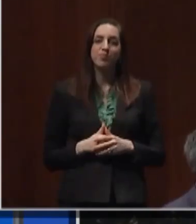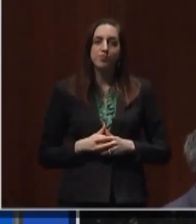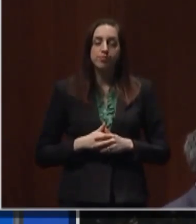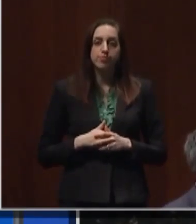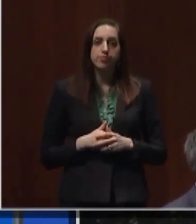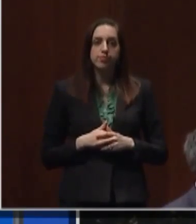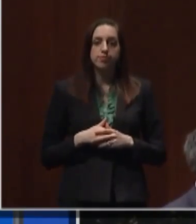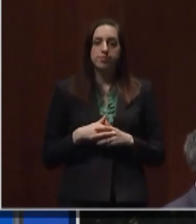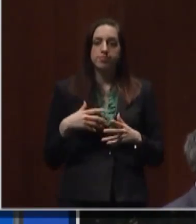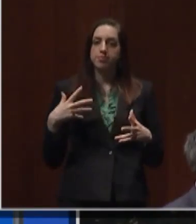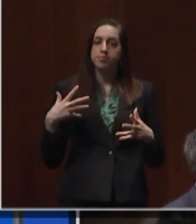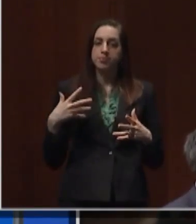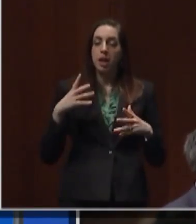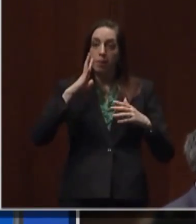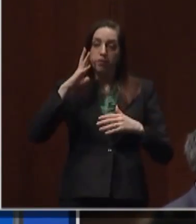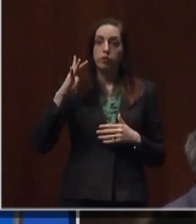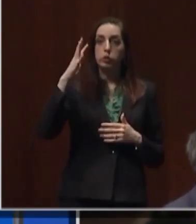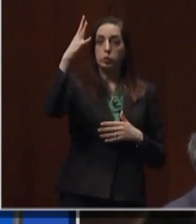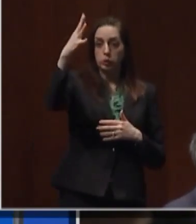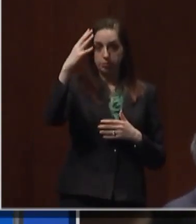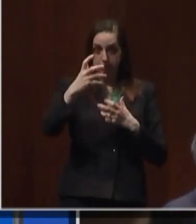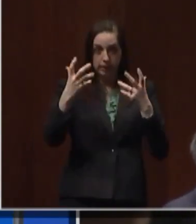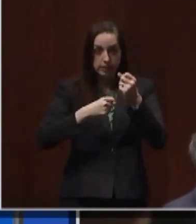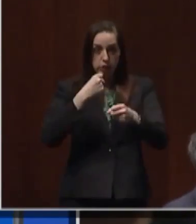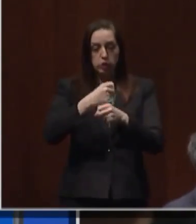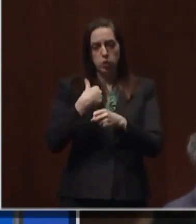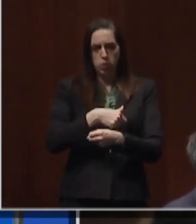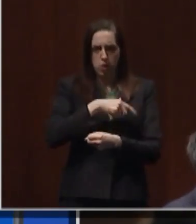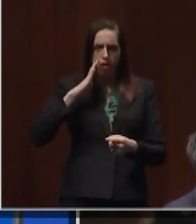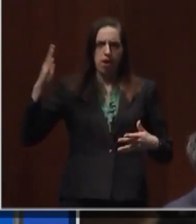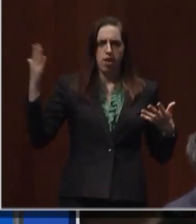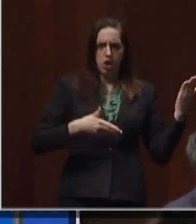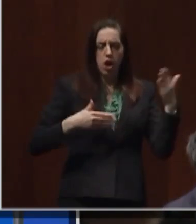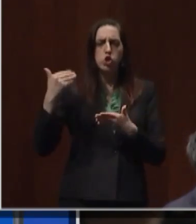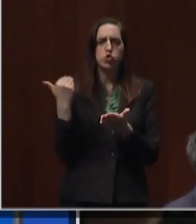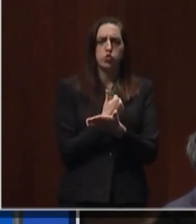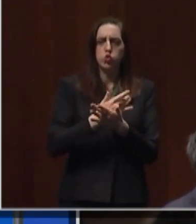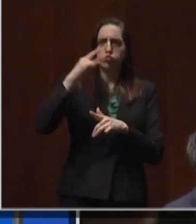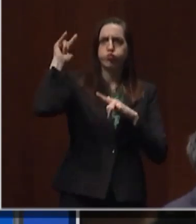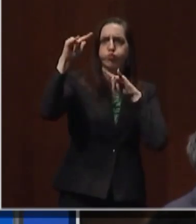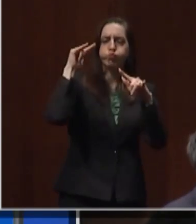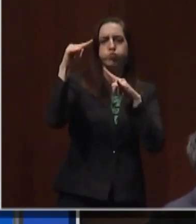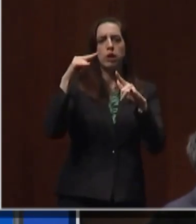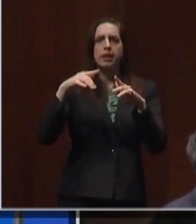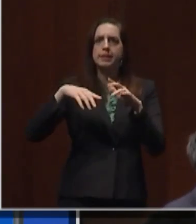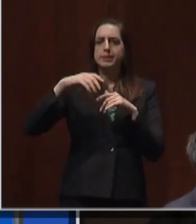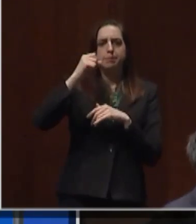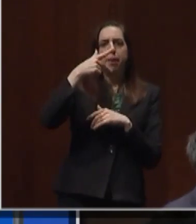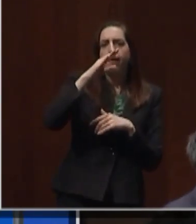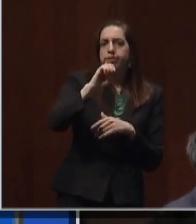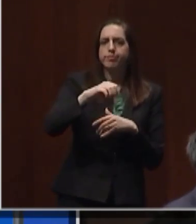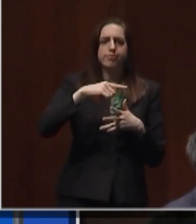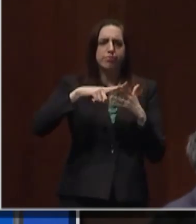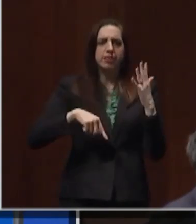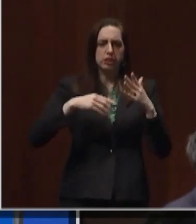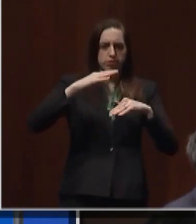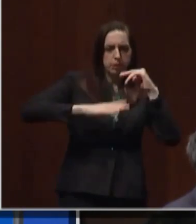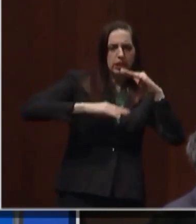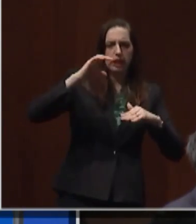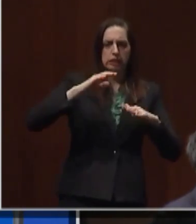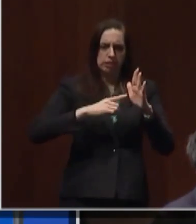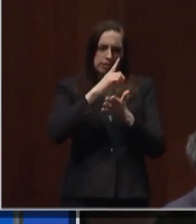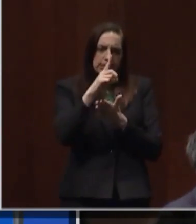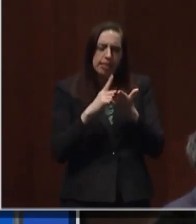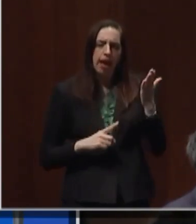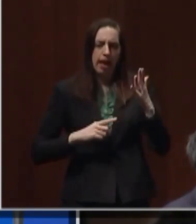In the years ahead, we will bring to Houston new aviation and aerospace companies to design, assemble, finish, and operate